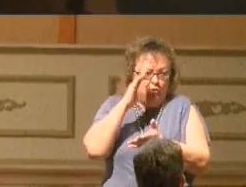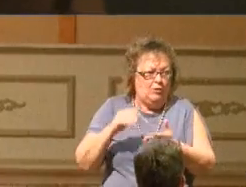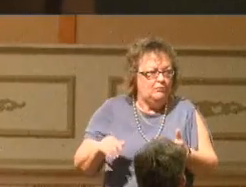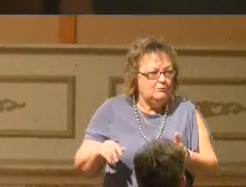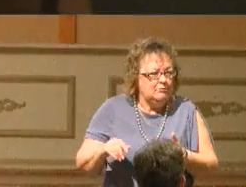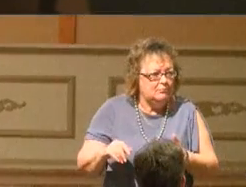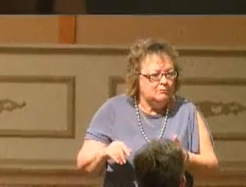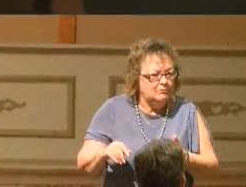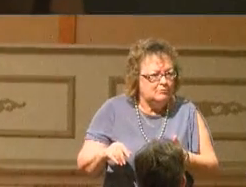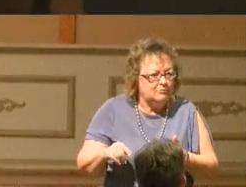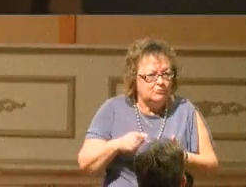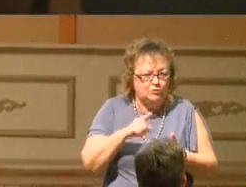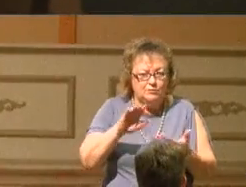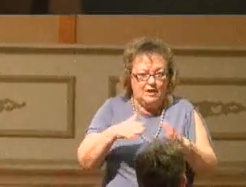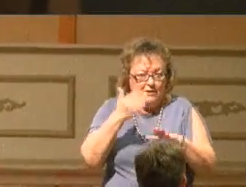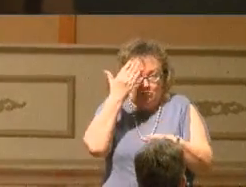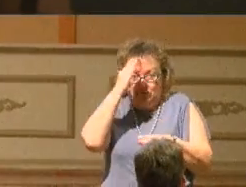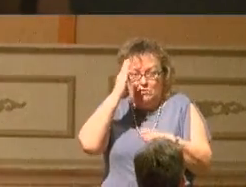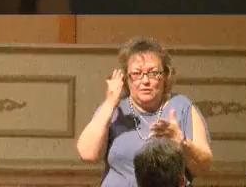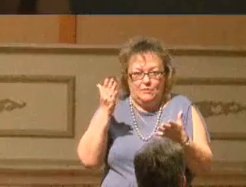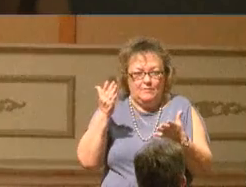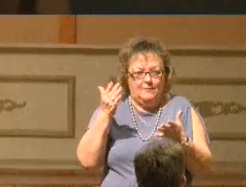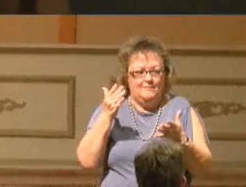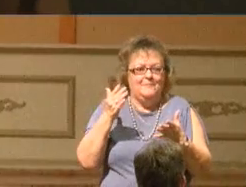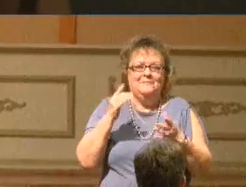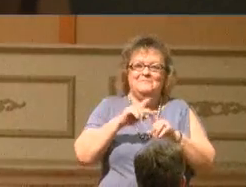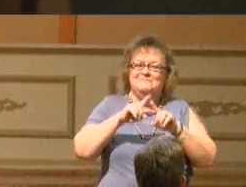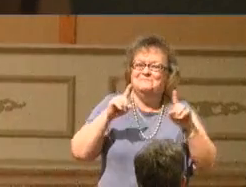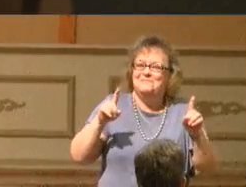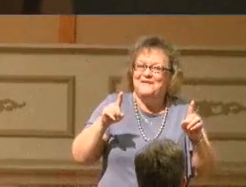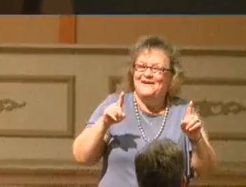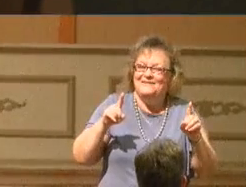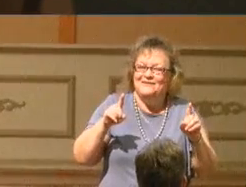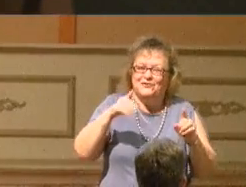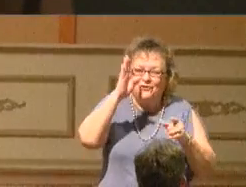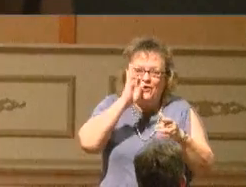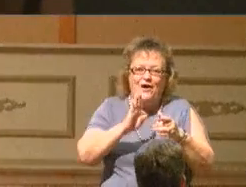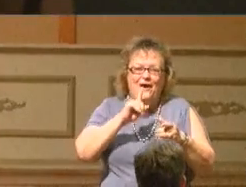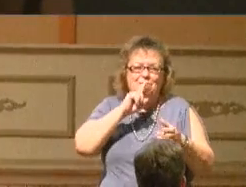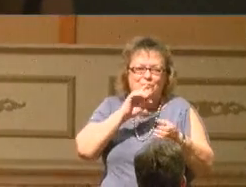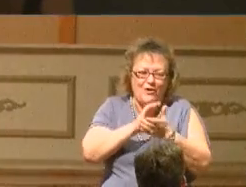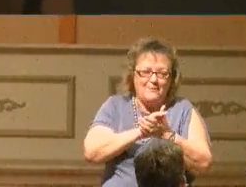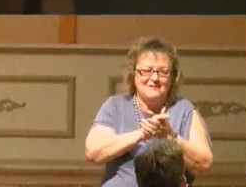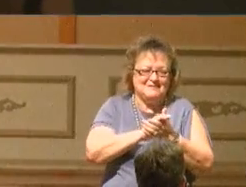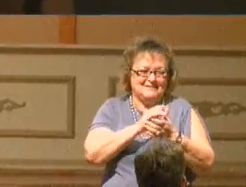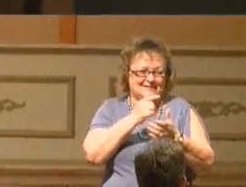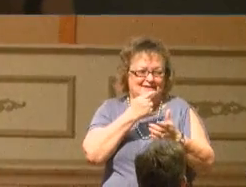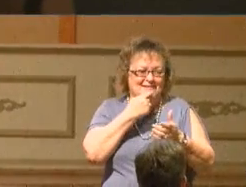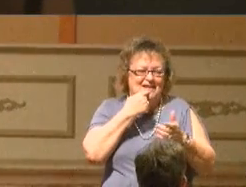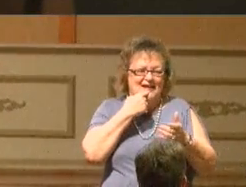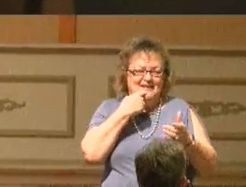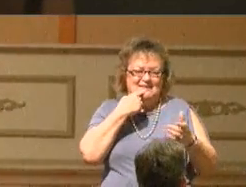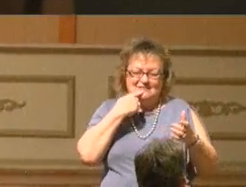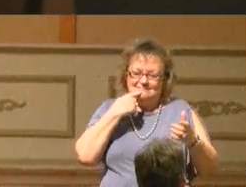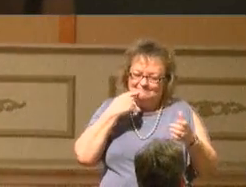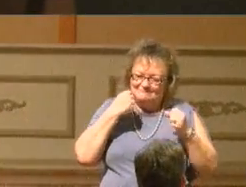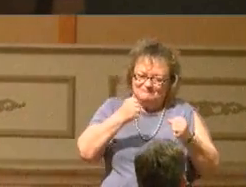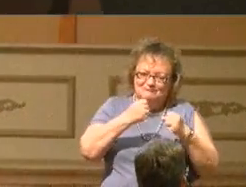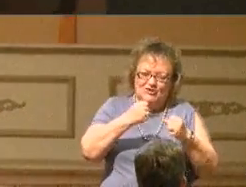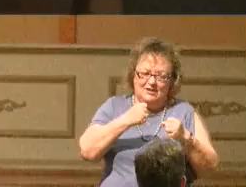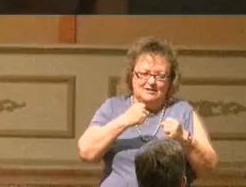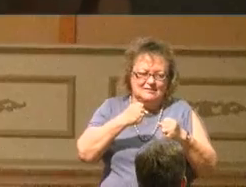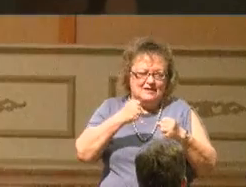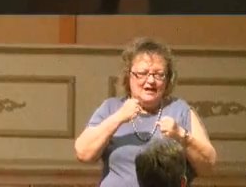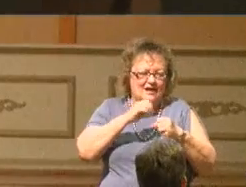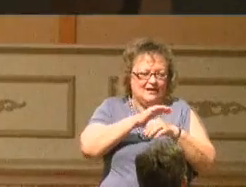know? But yet the God of the universe makes you a promise that's ironclad, it's goldenclad. It's covered in the blood